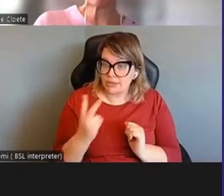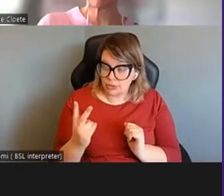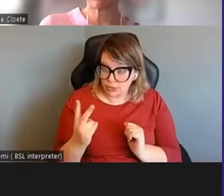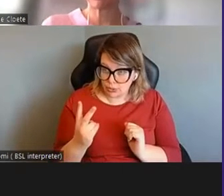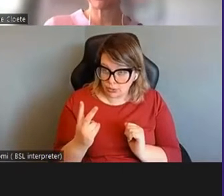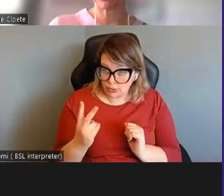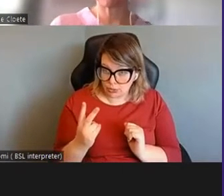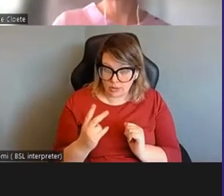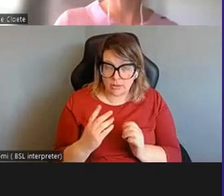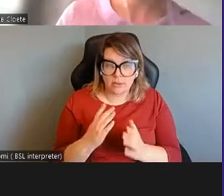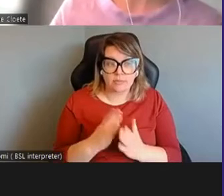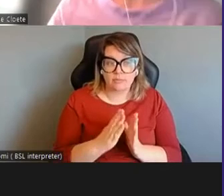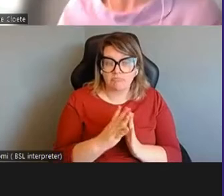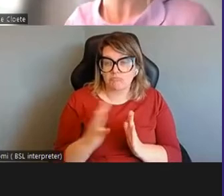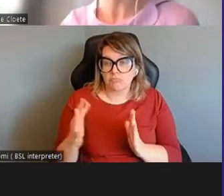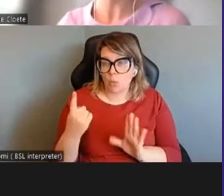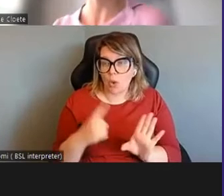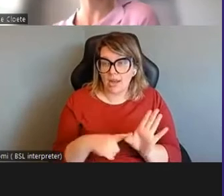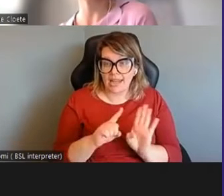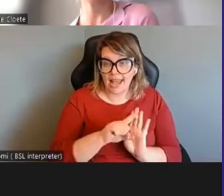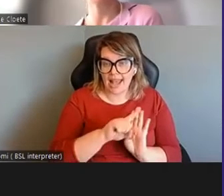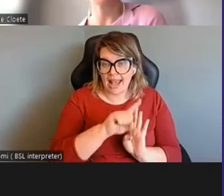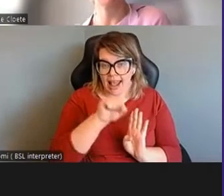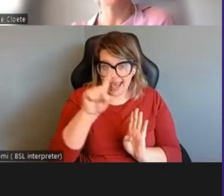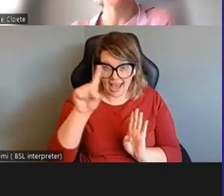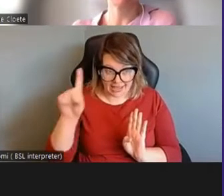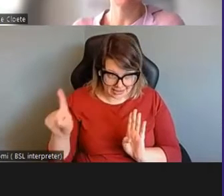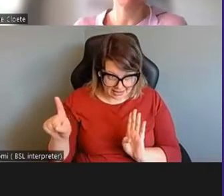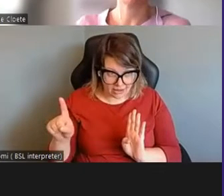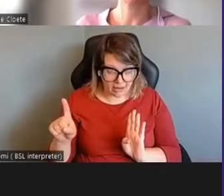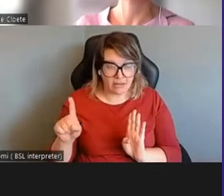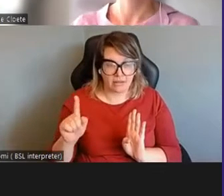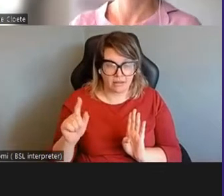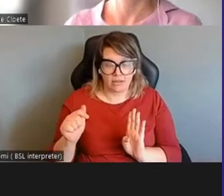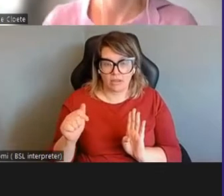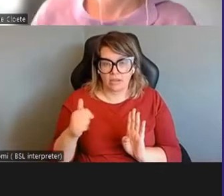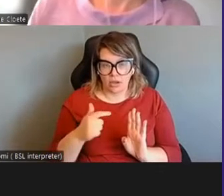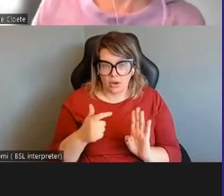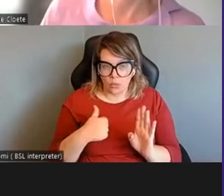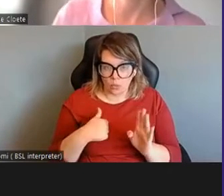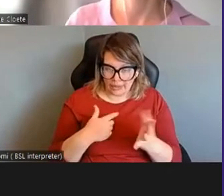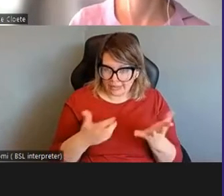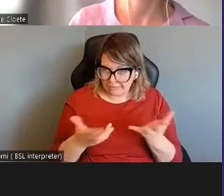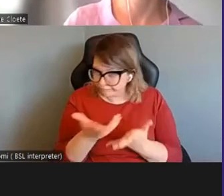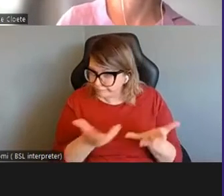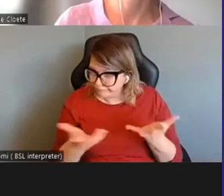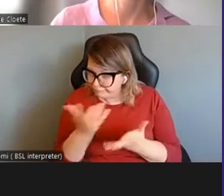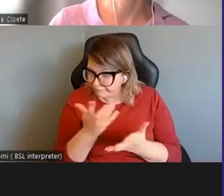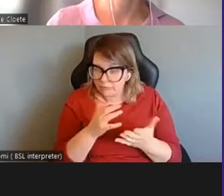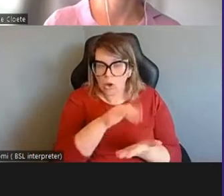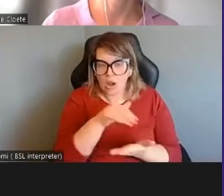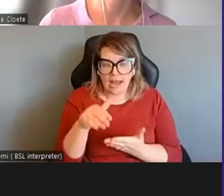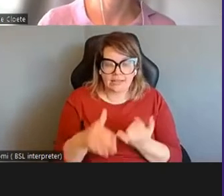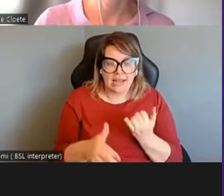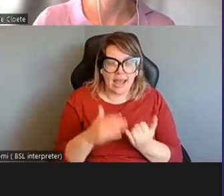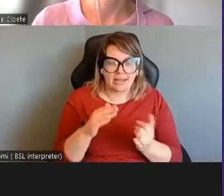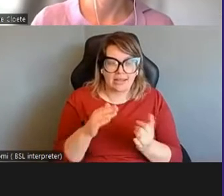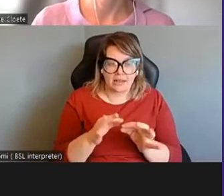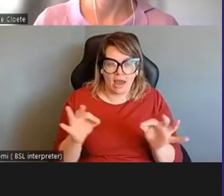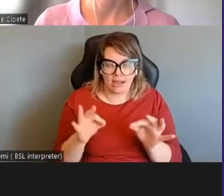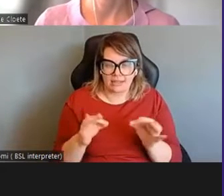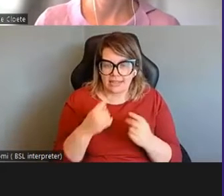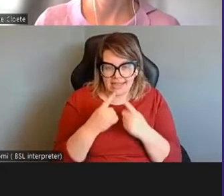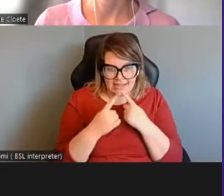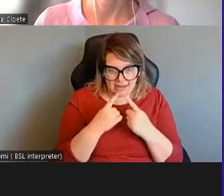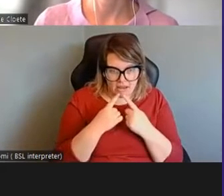1 year later, Renan then facilitated with the group the collection of end-line data. And this time, it was so